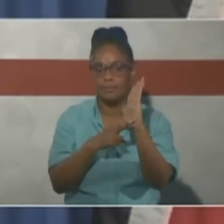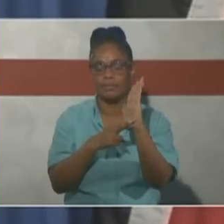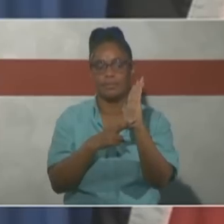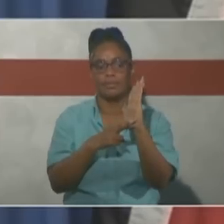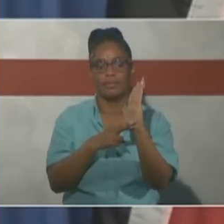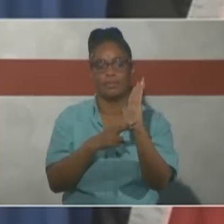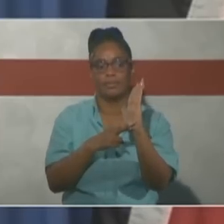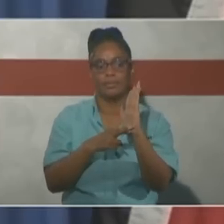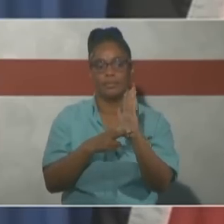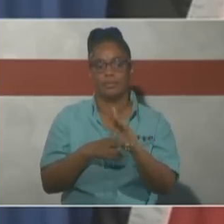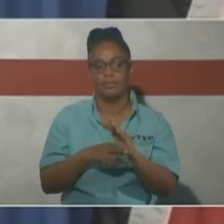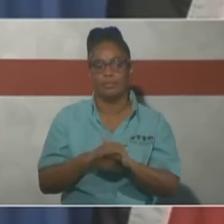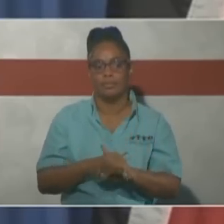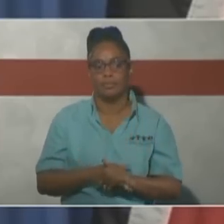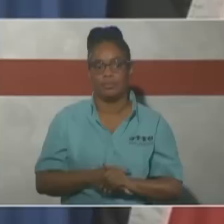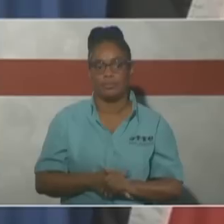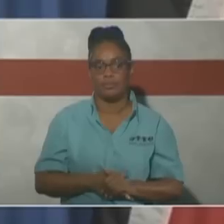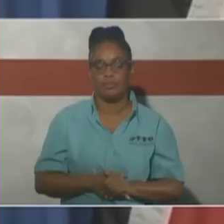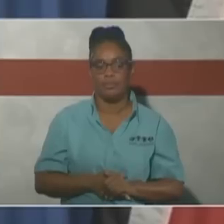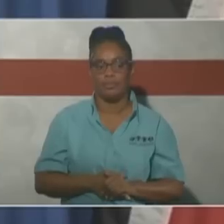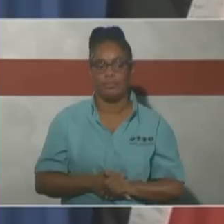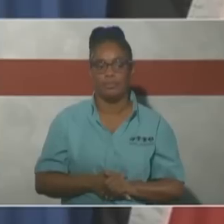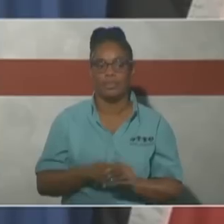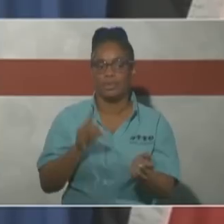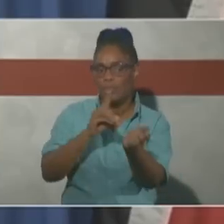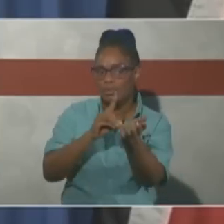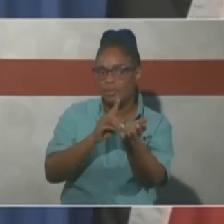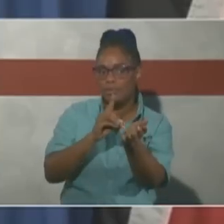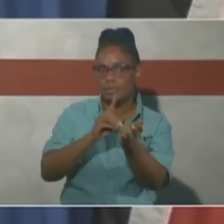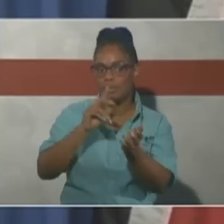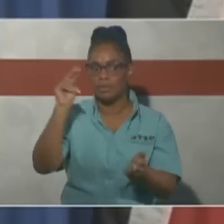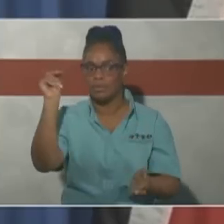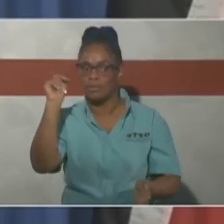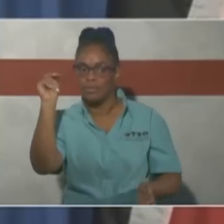been accustomed to early on? And the answer to that is that